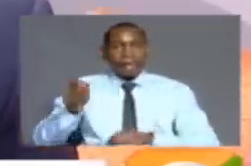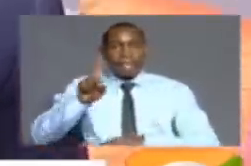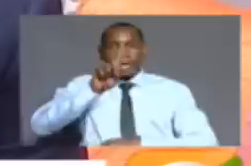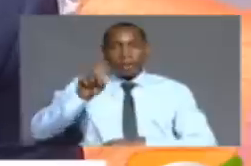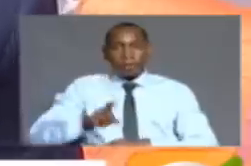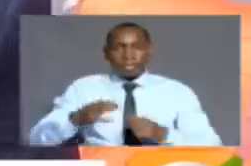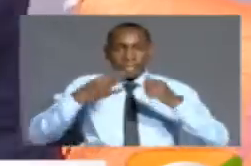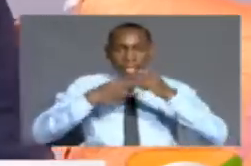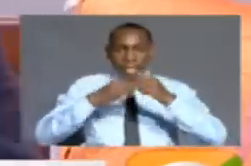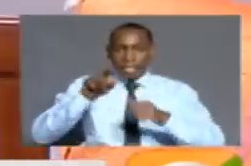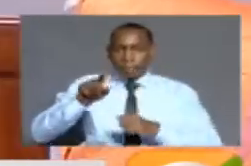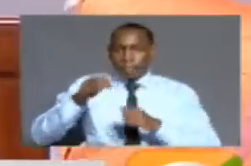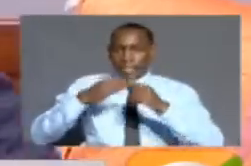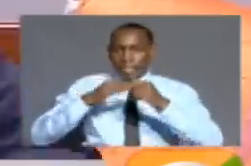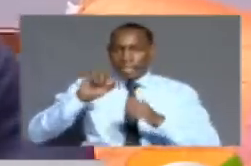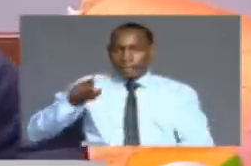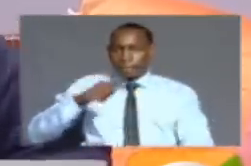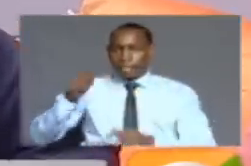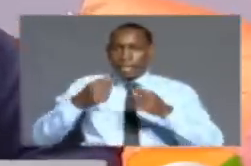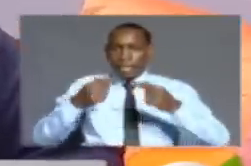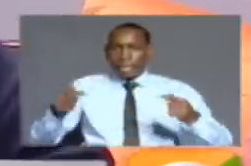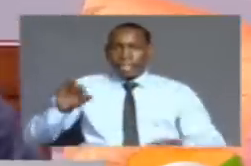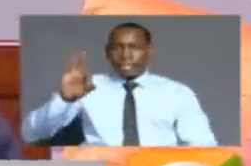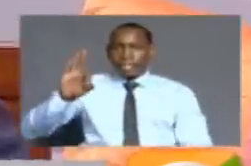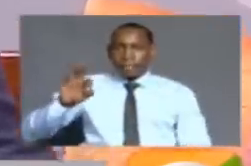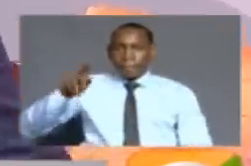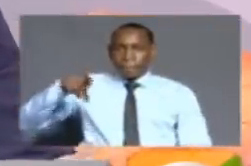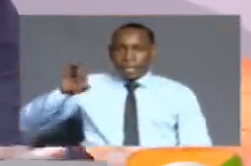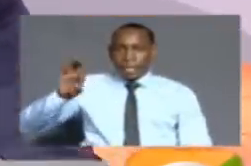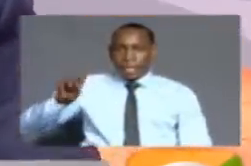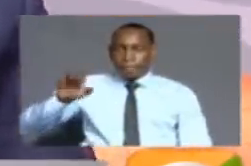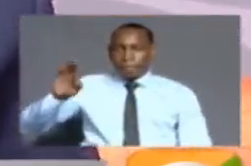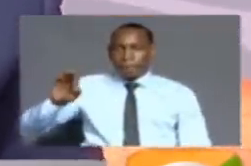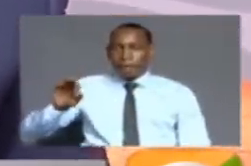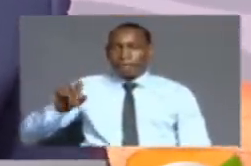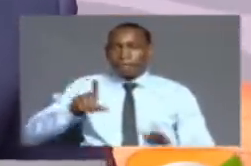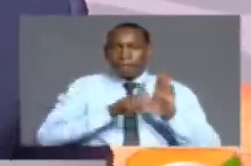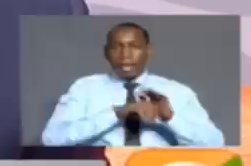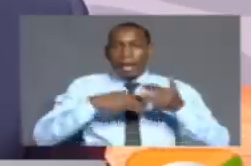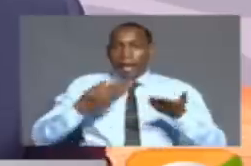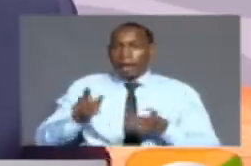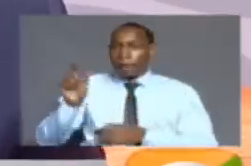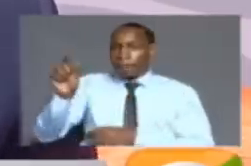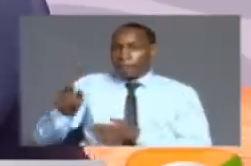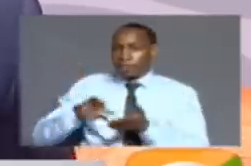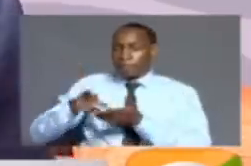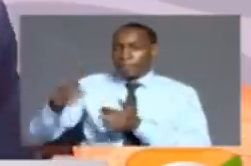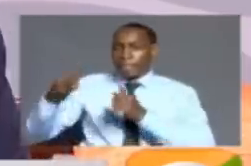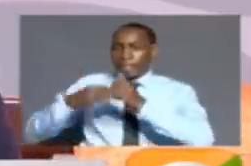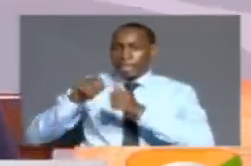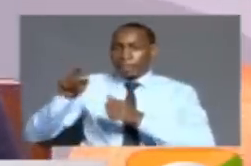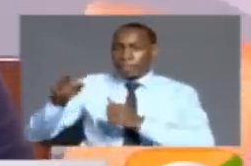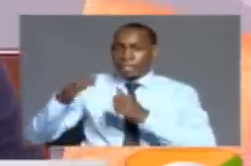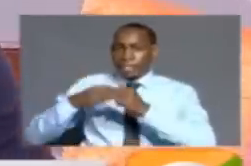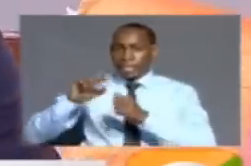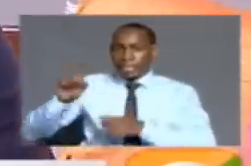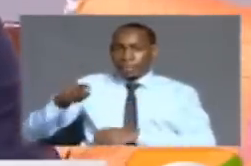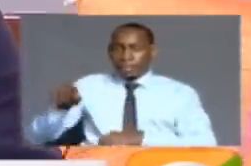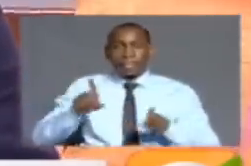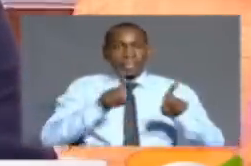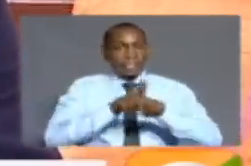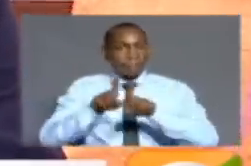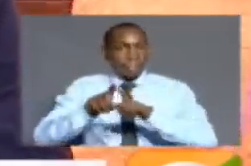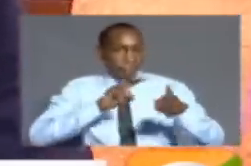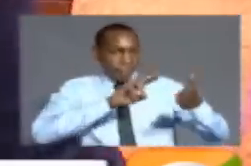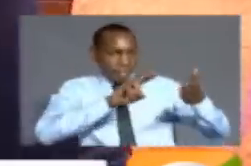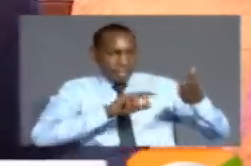This 8.8 is against the PFM Act. How do you pay somebody 8.8 million in impress? That's number one. There's also, when you look at,